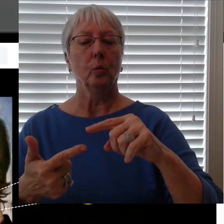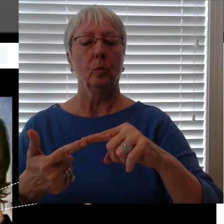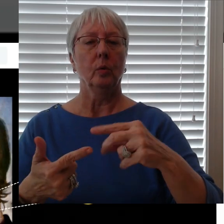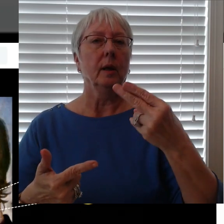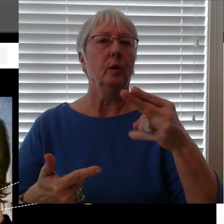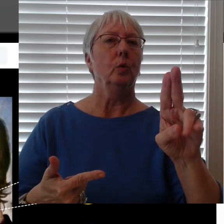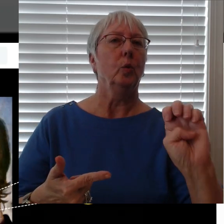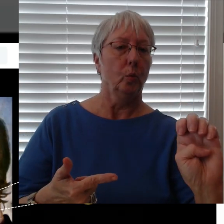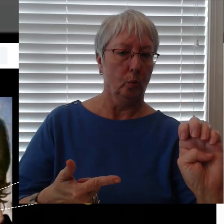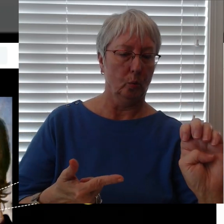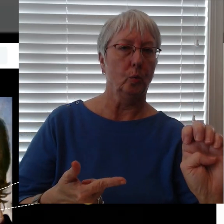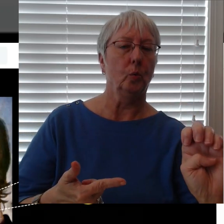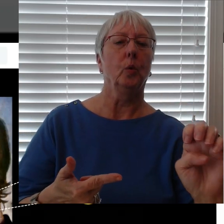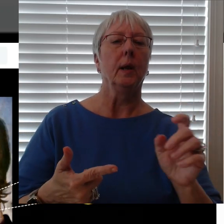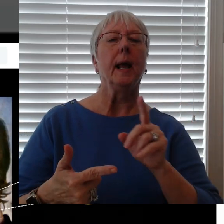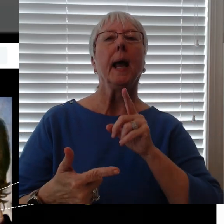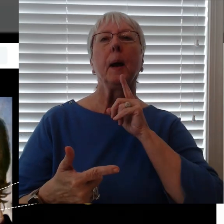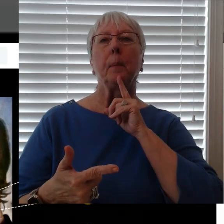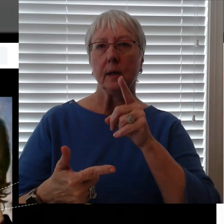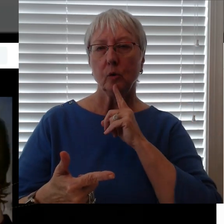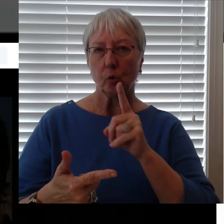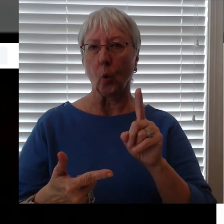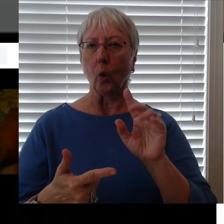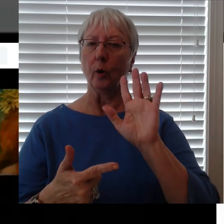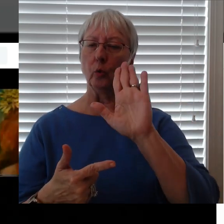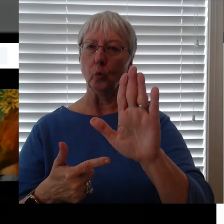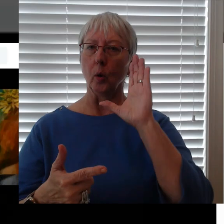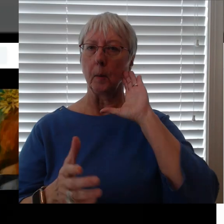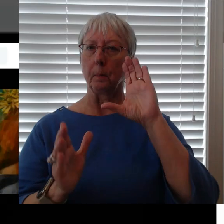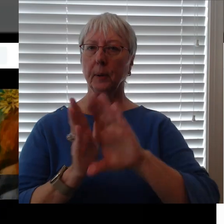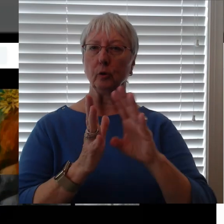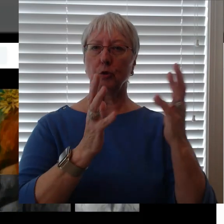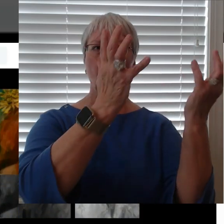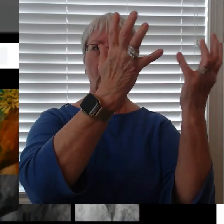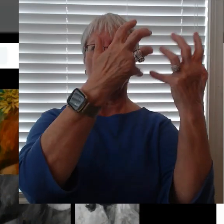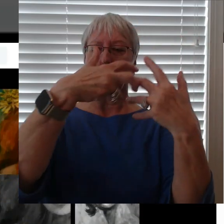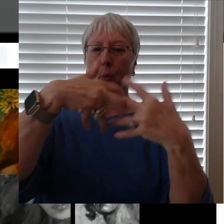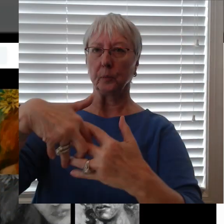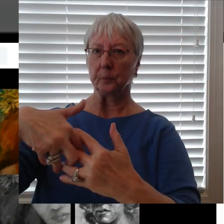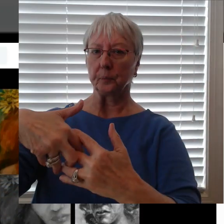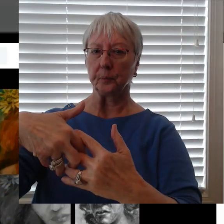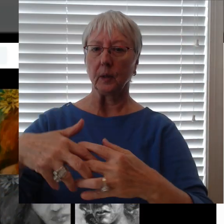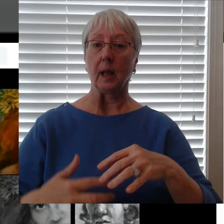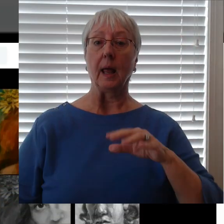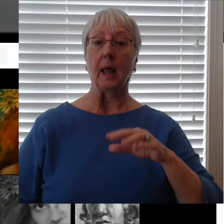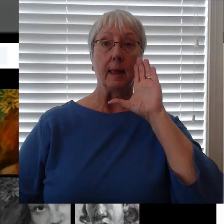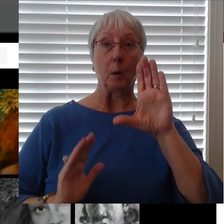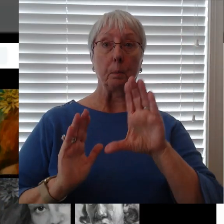palette while maintaining the focus on value arrangement. They each have to scan their image in black and white.